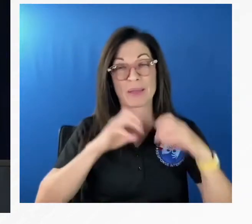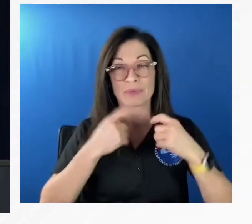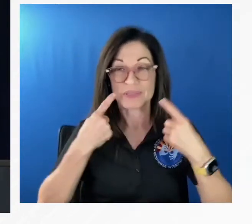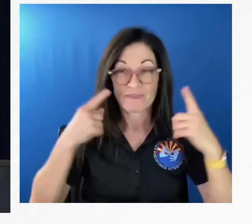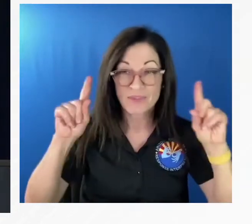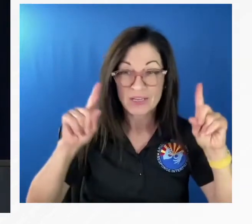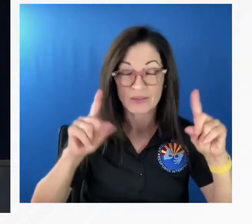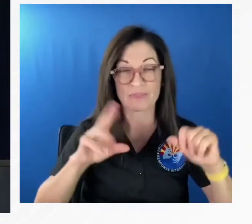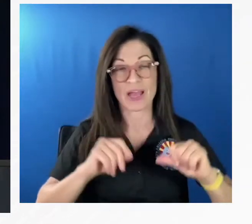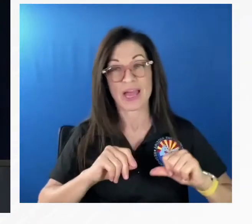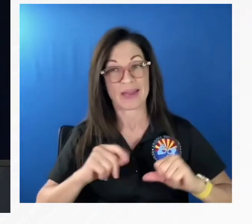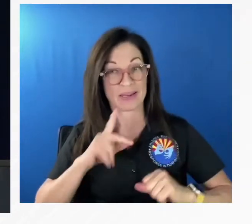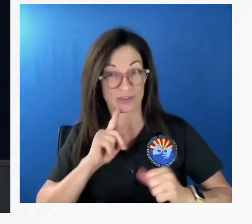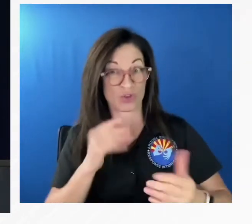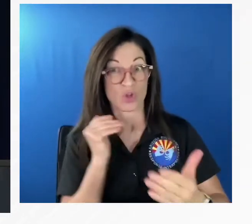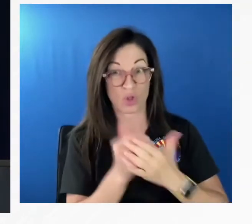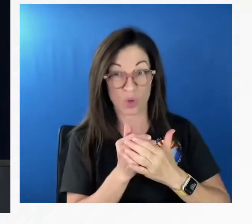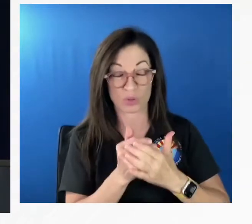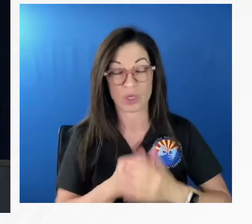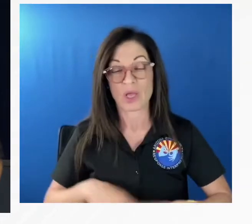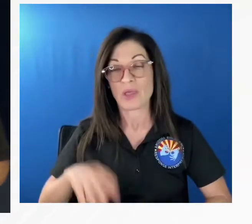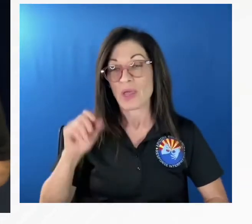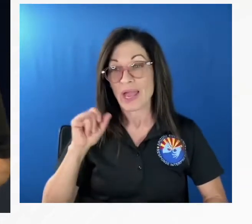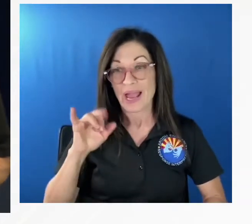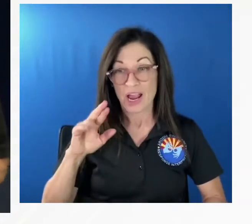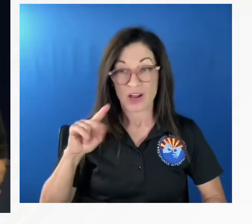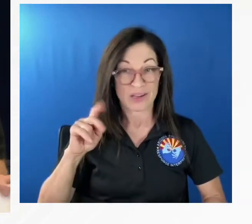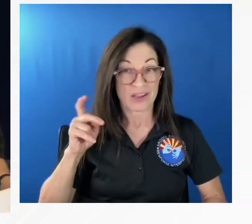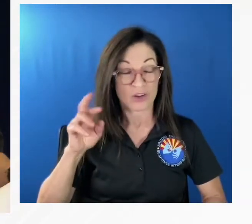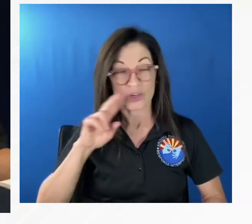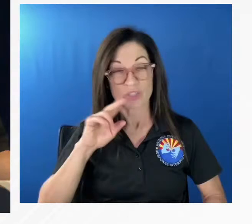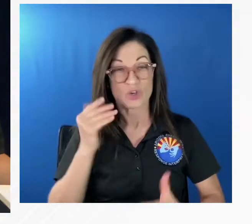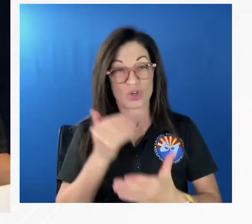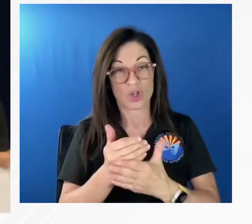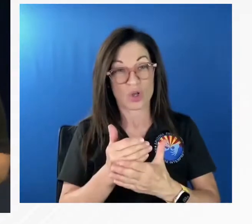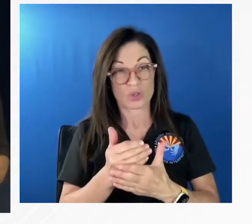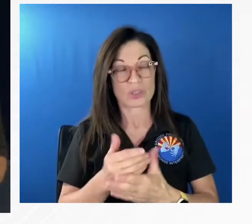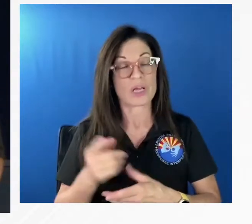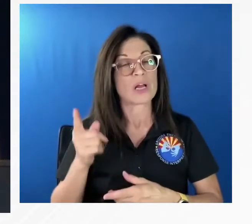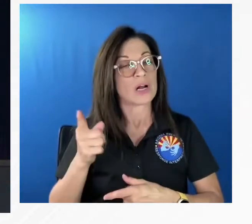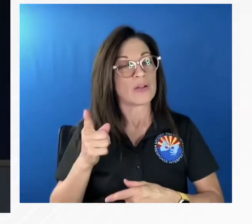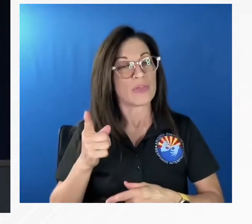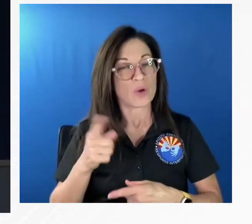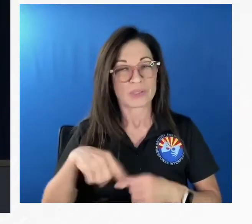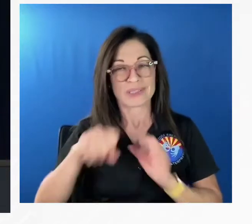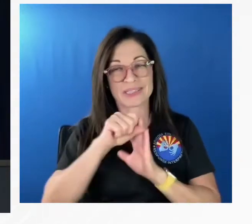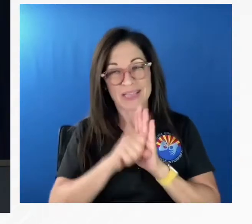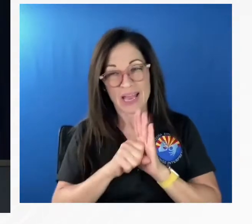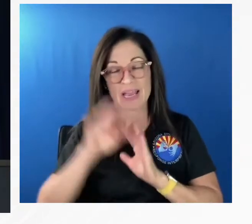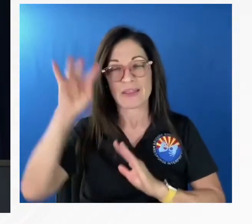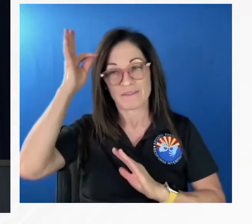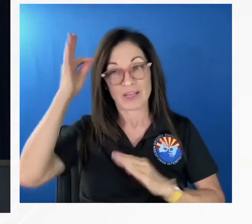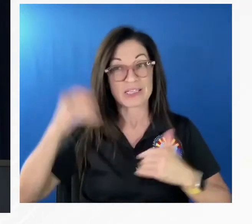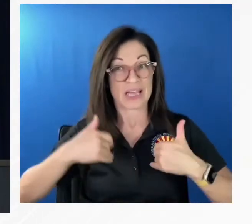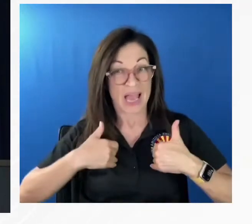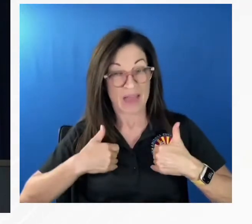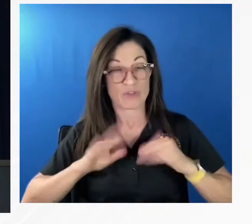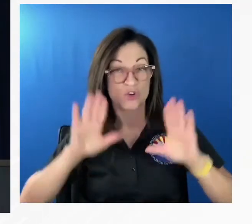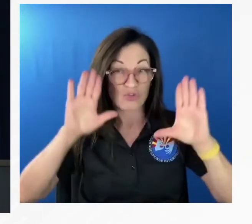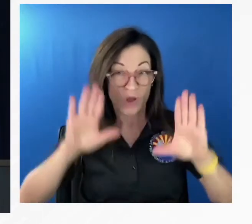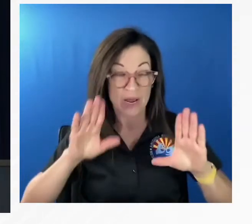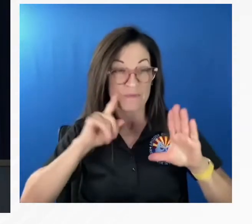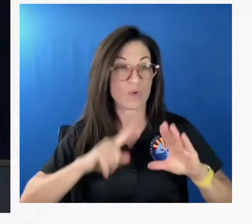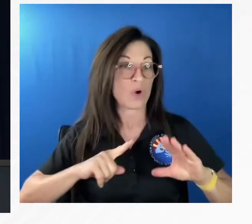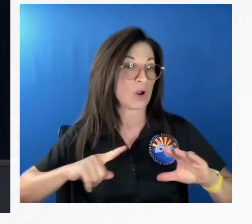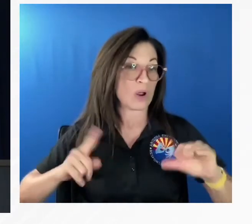air tankers that Scott had talked about or Rick had talked about, those things that the state and the feds have in the system are great for initial attack, and